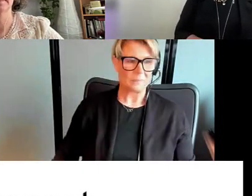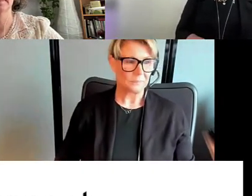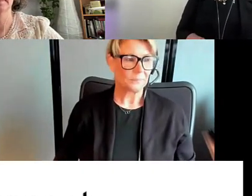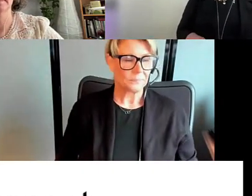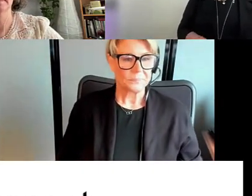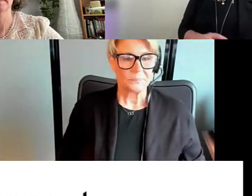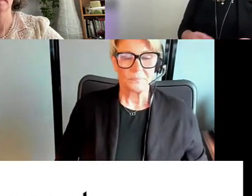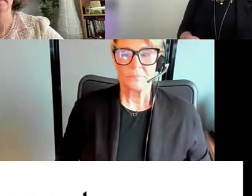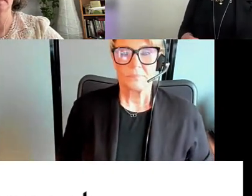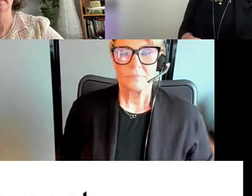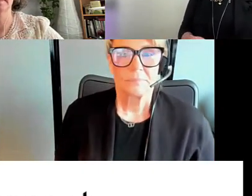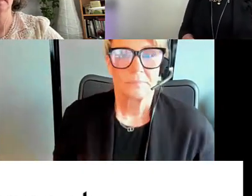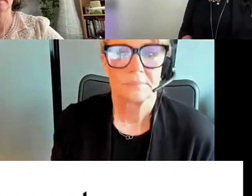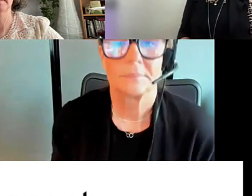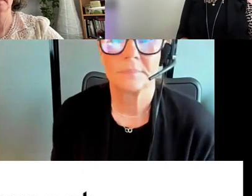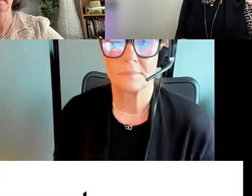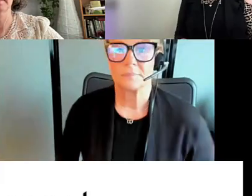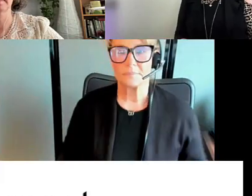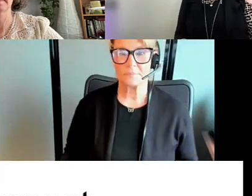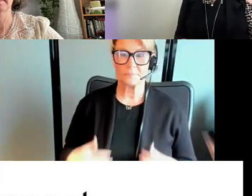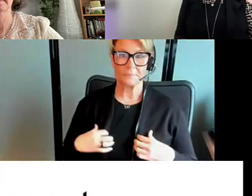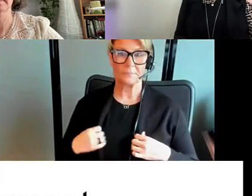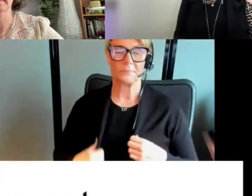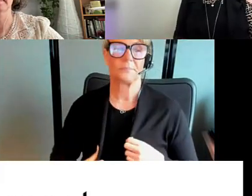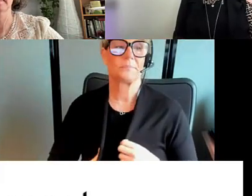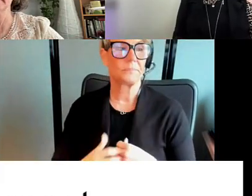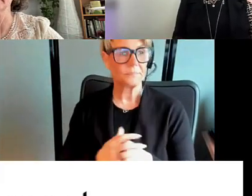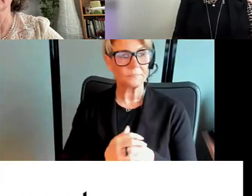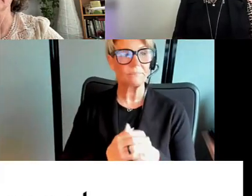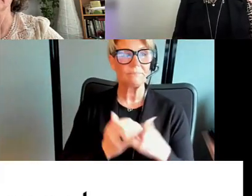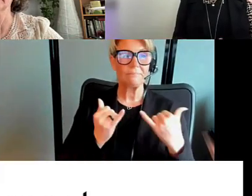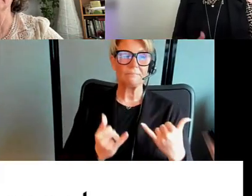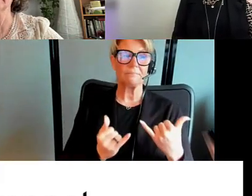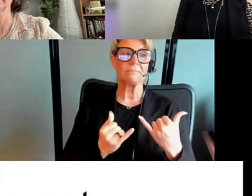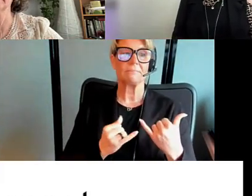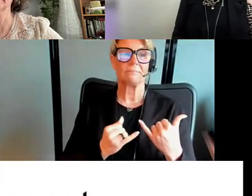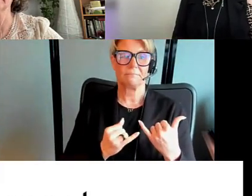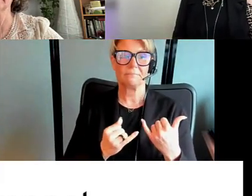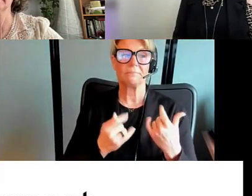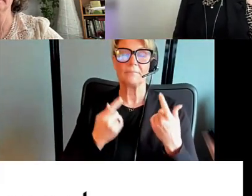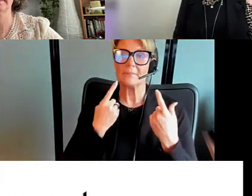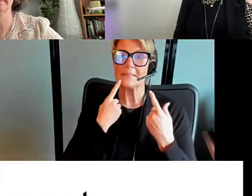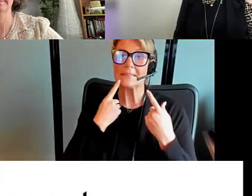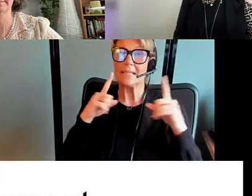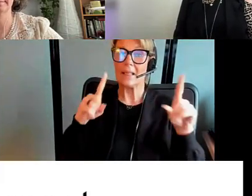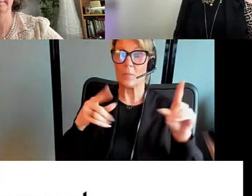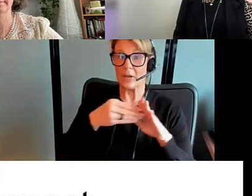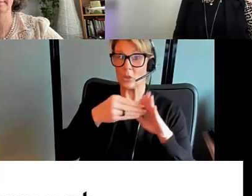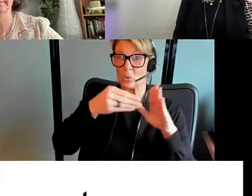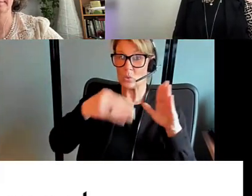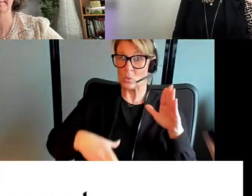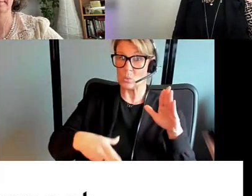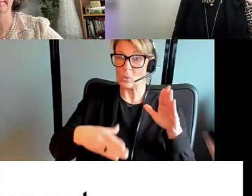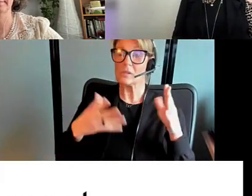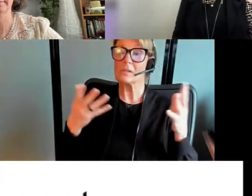again, the key principles to celebrating achievements is highlighting student